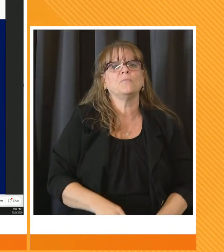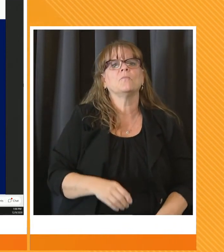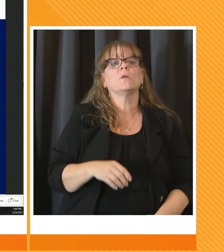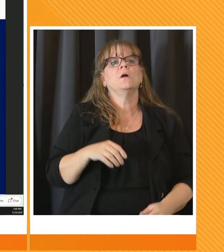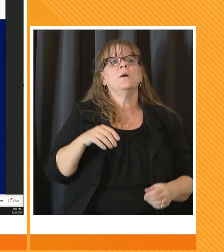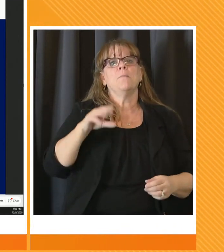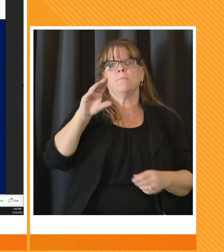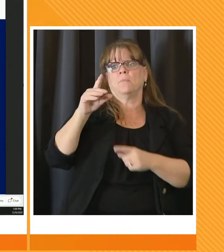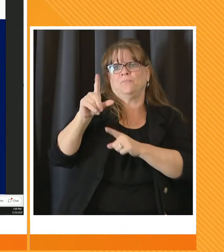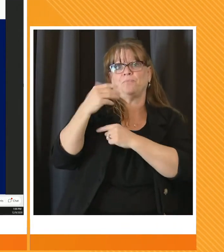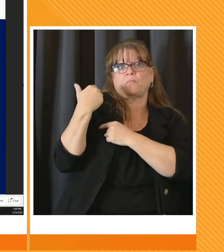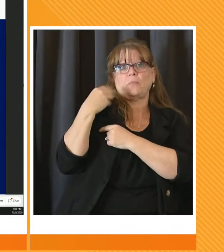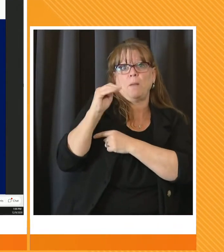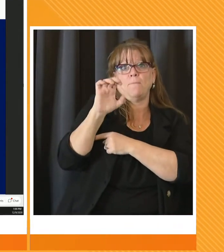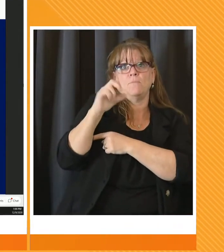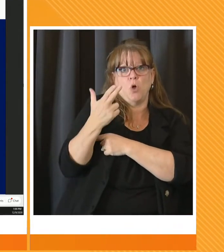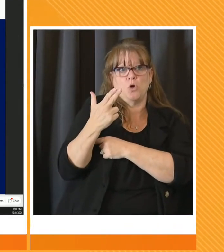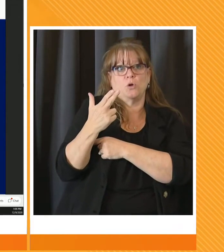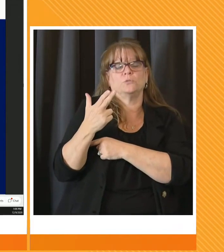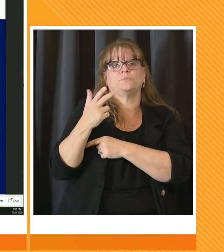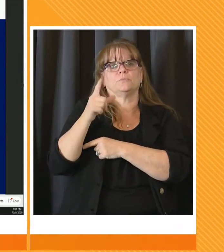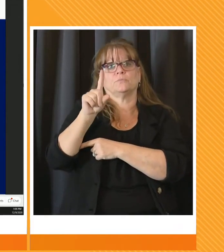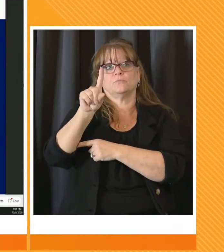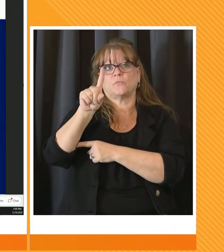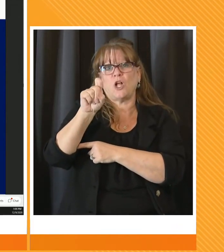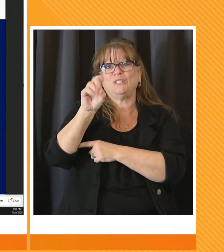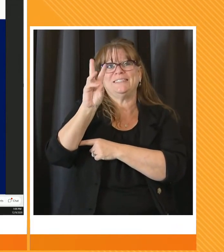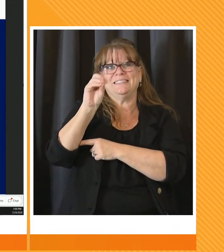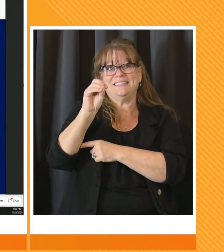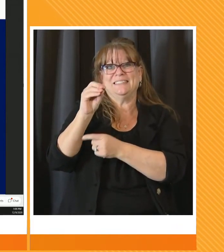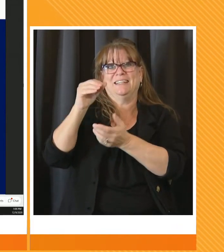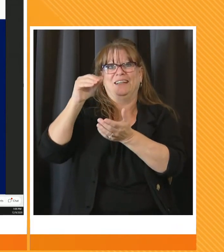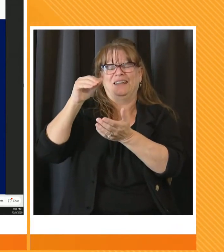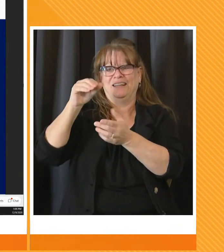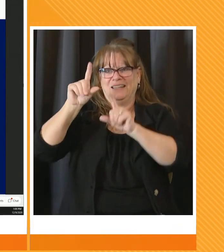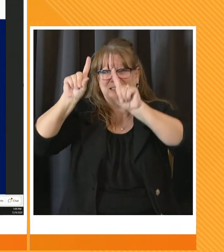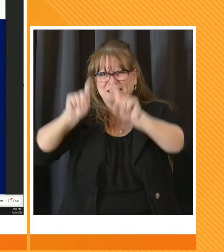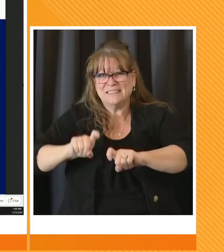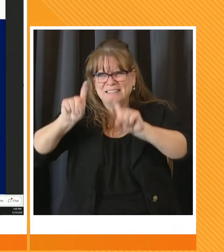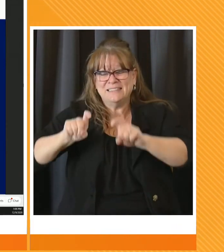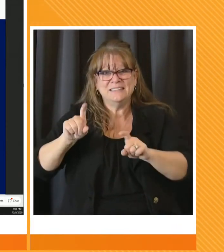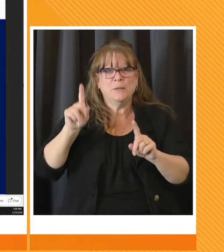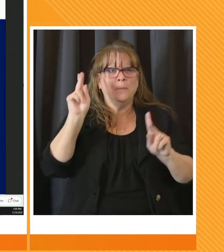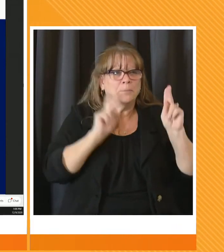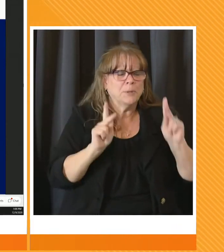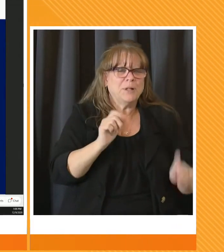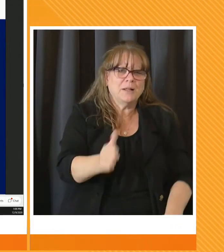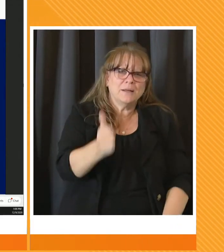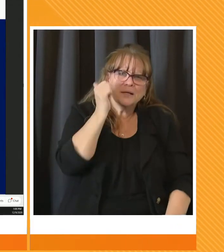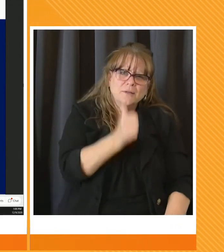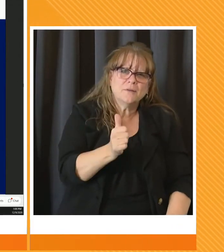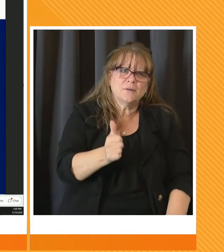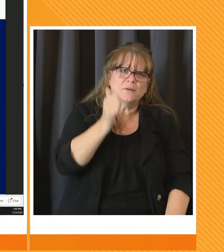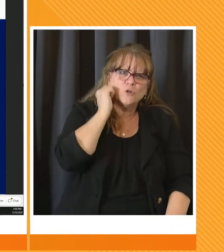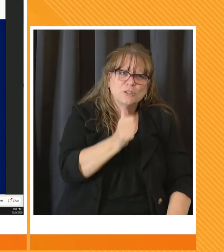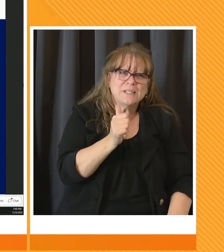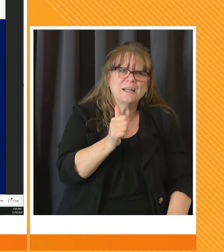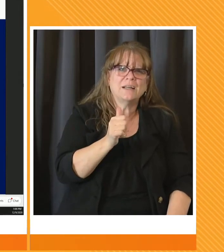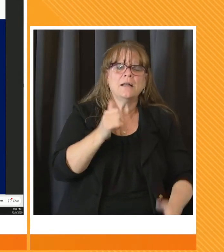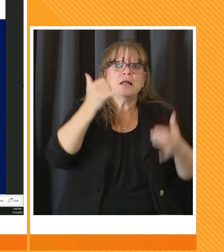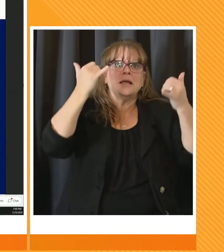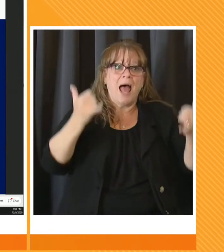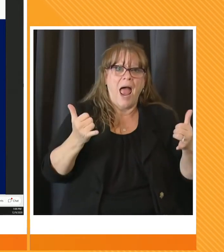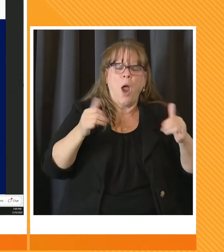public. Today, we are capable of performing over 55,000 tests per day across the state. This is at the state